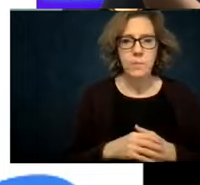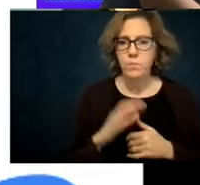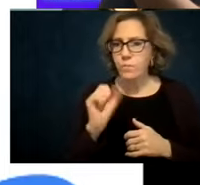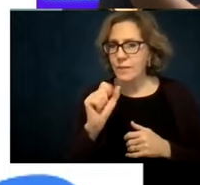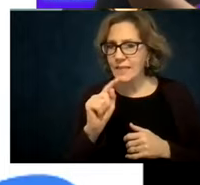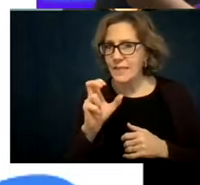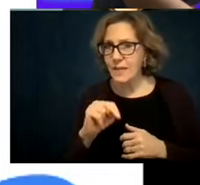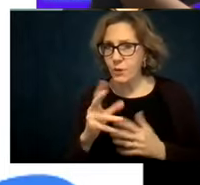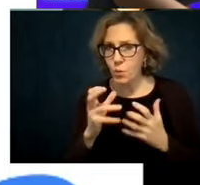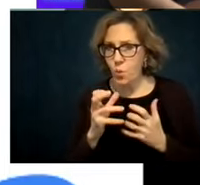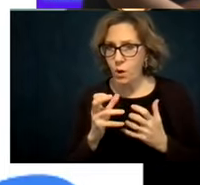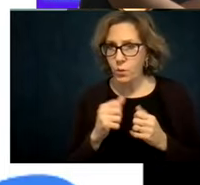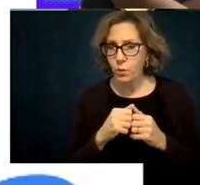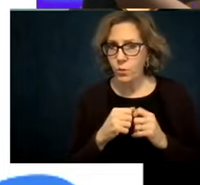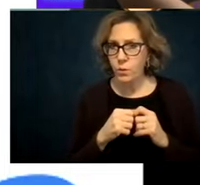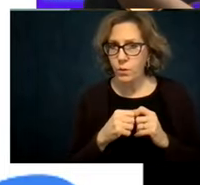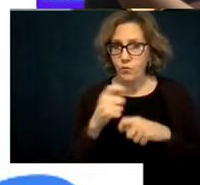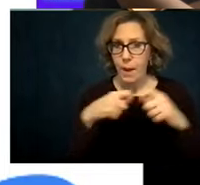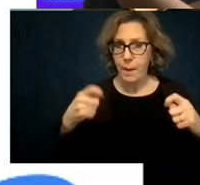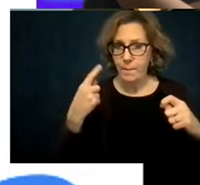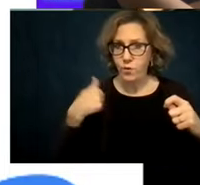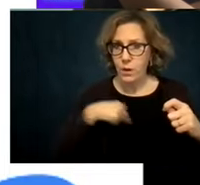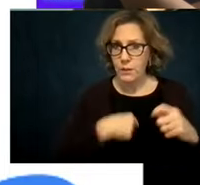want to wrap us up?